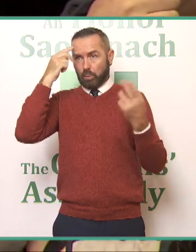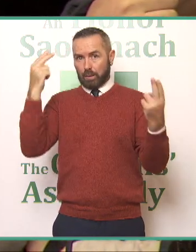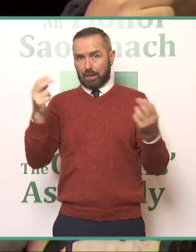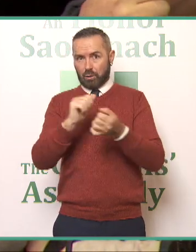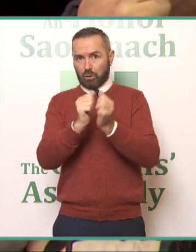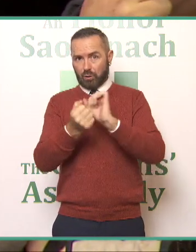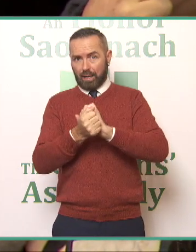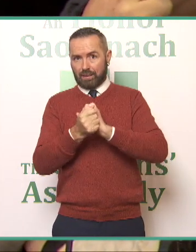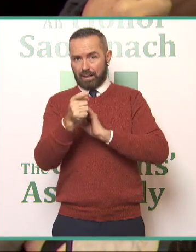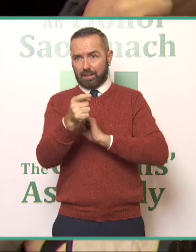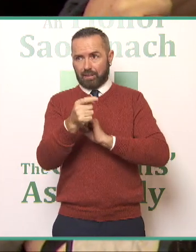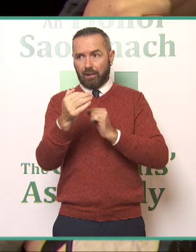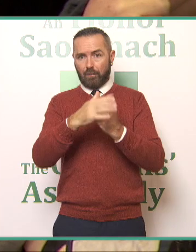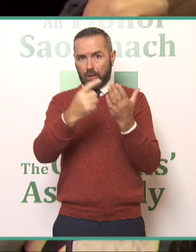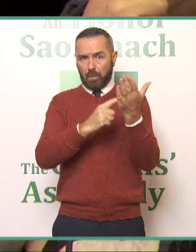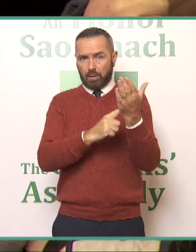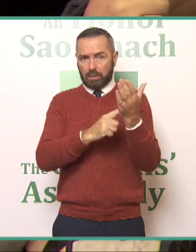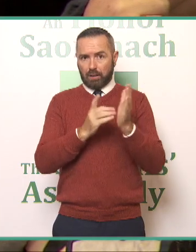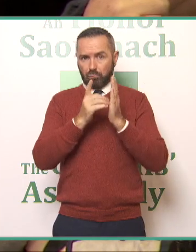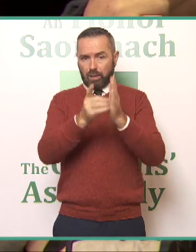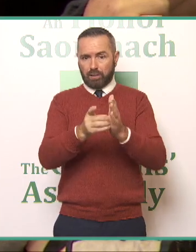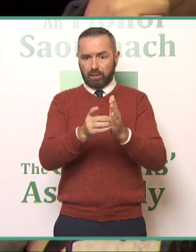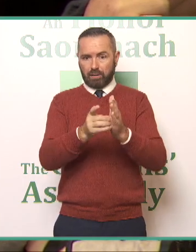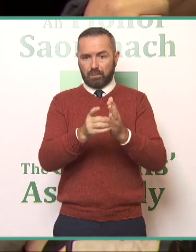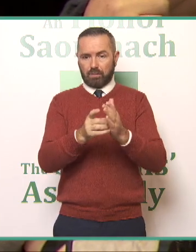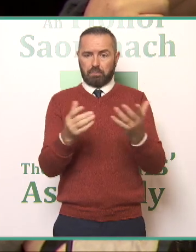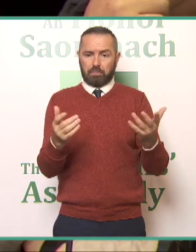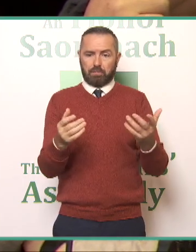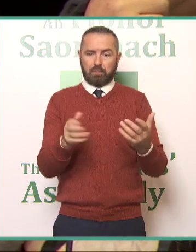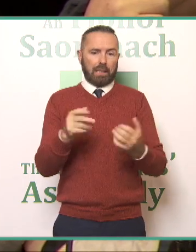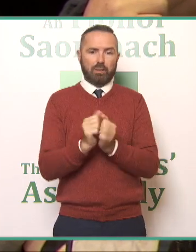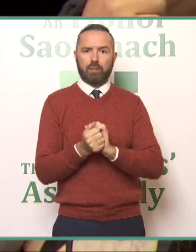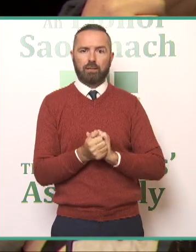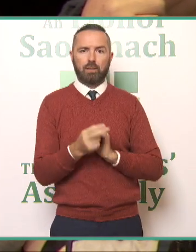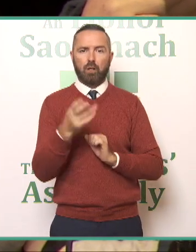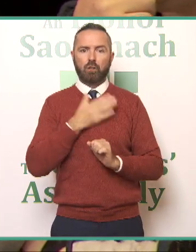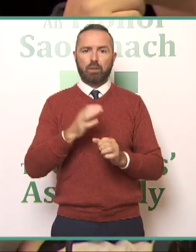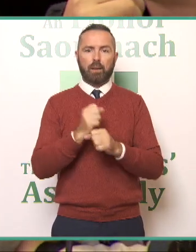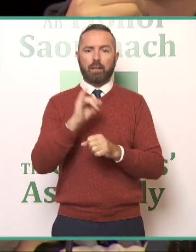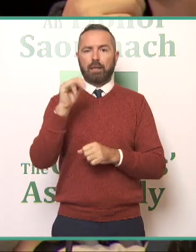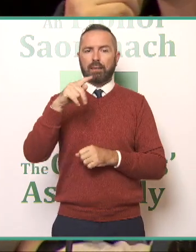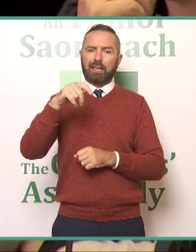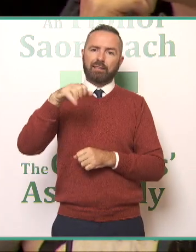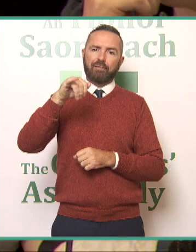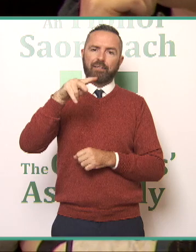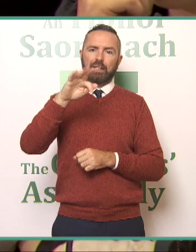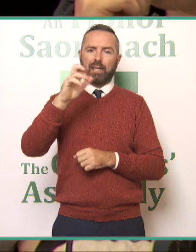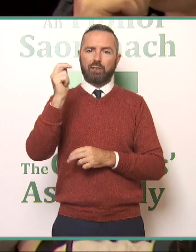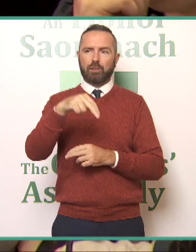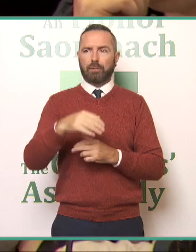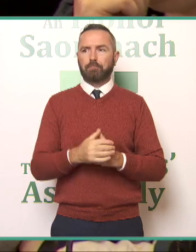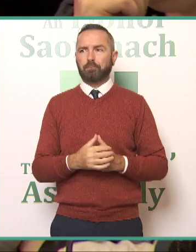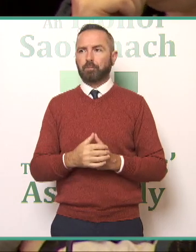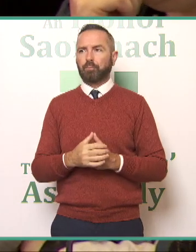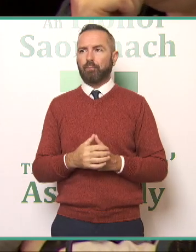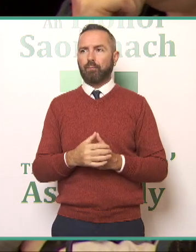narrative so that the policy direction is genuinely, in some way or another, not just about intensification. And the signal from